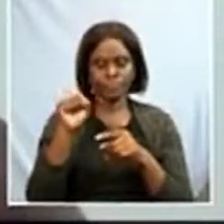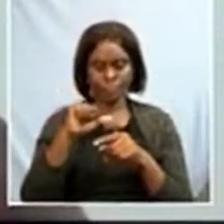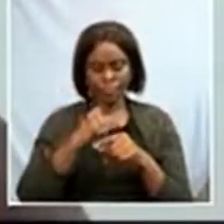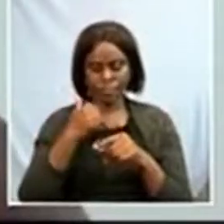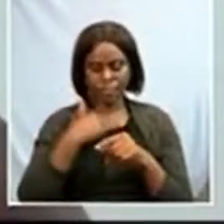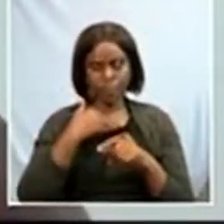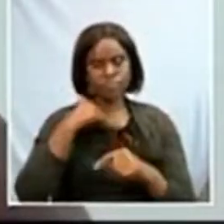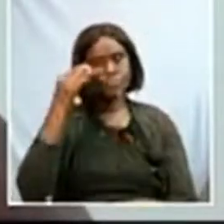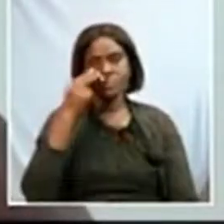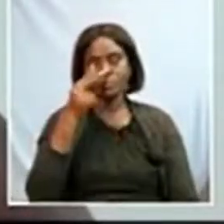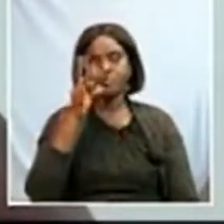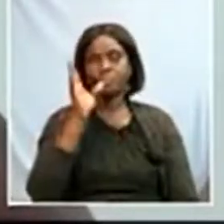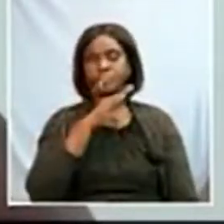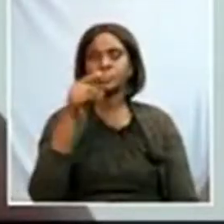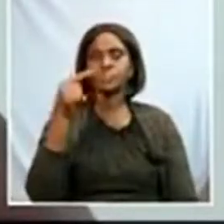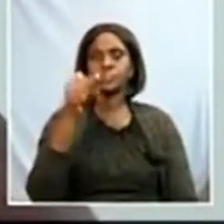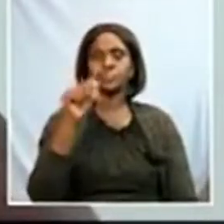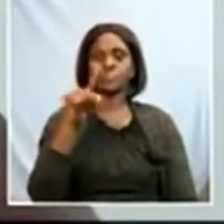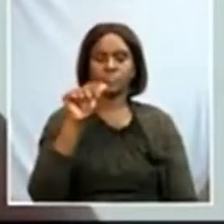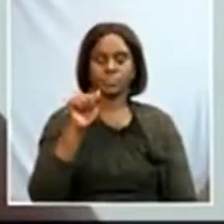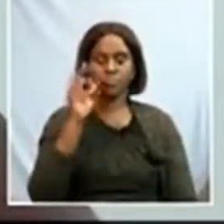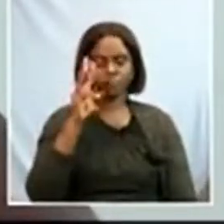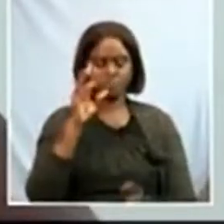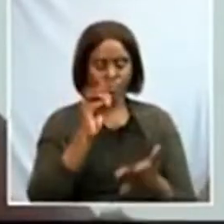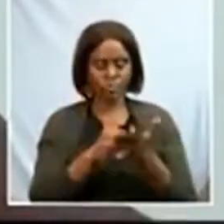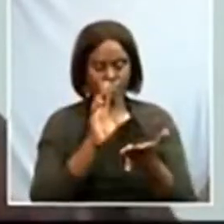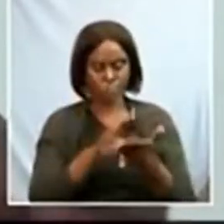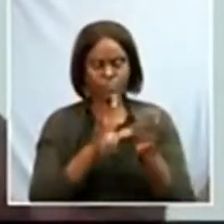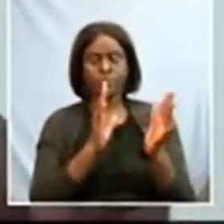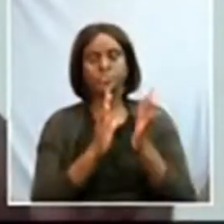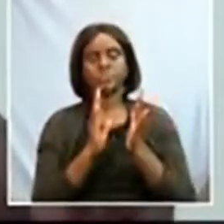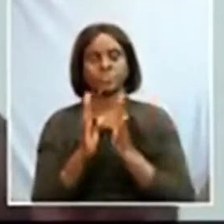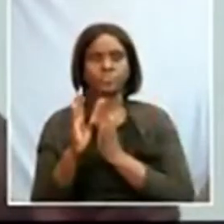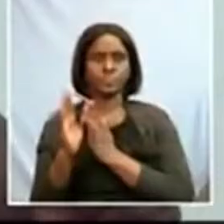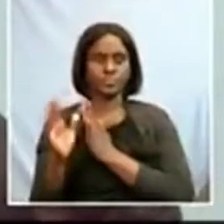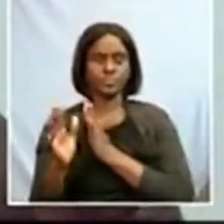the gaps and we'll put in measures.